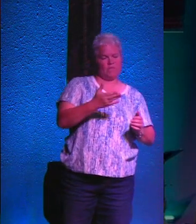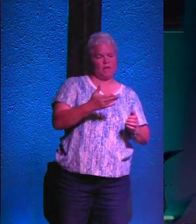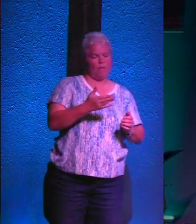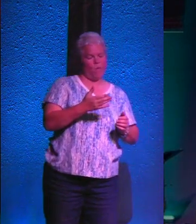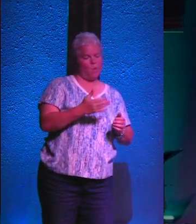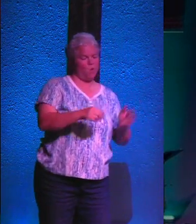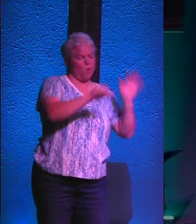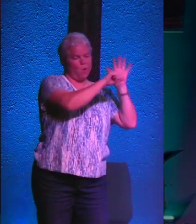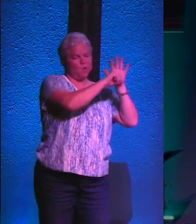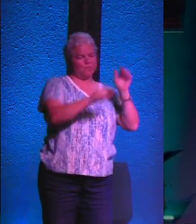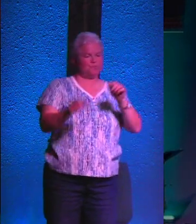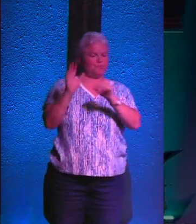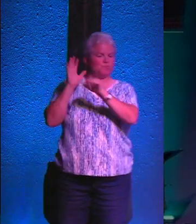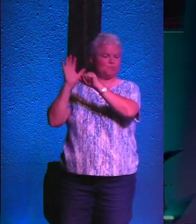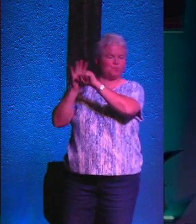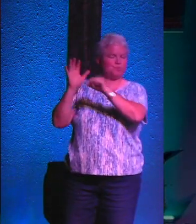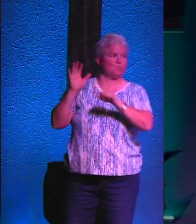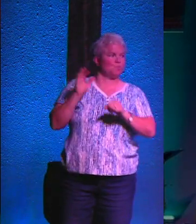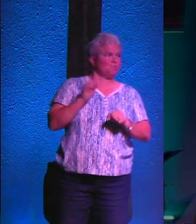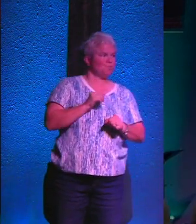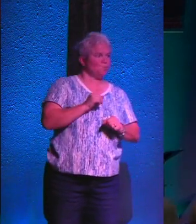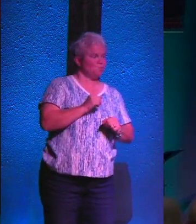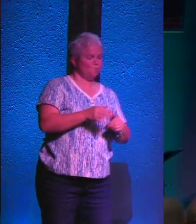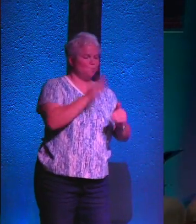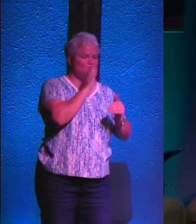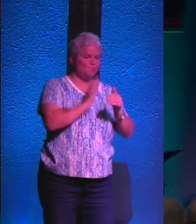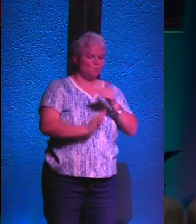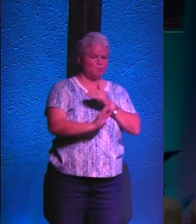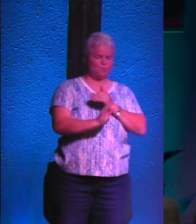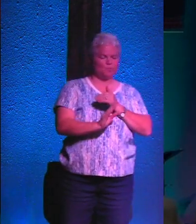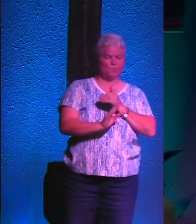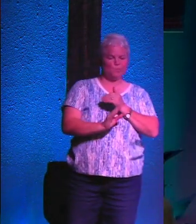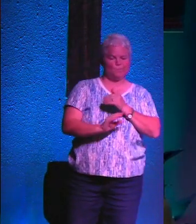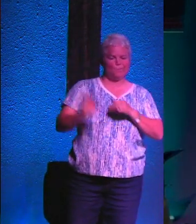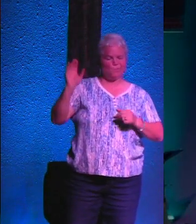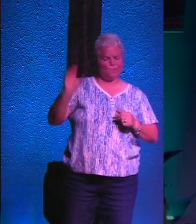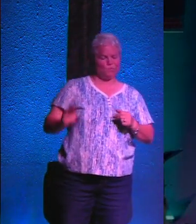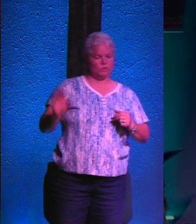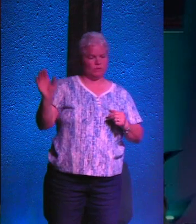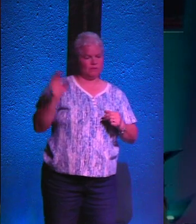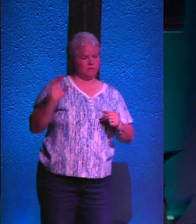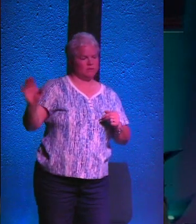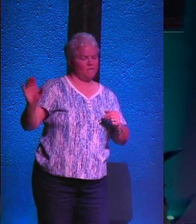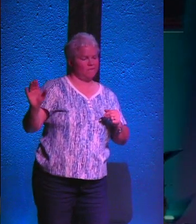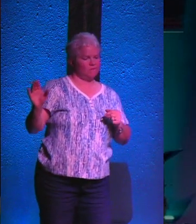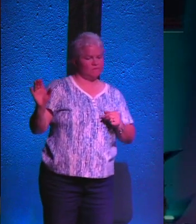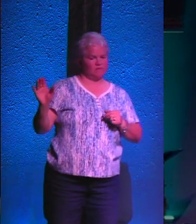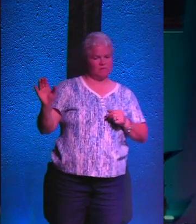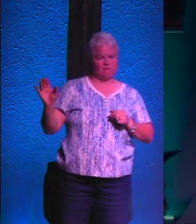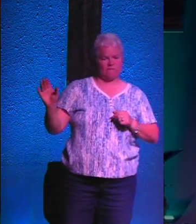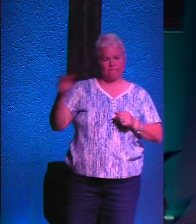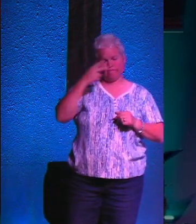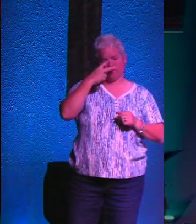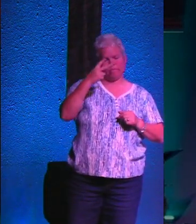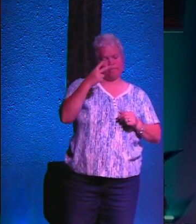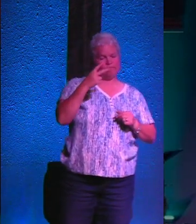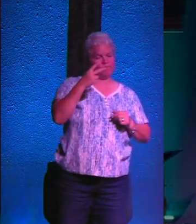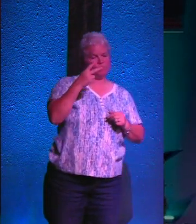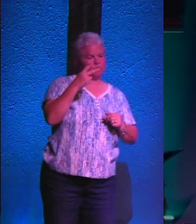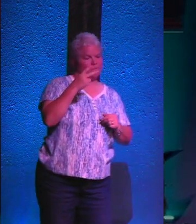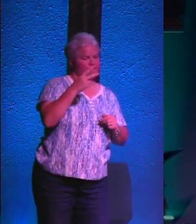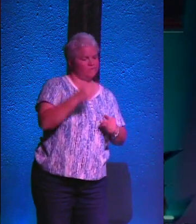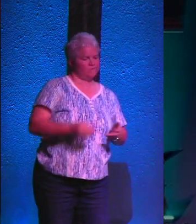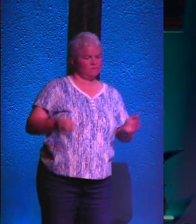for sacrificing yourself. The humility that you took to the cross has never and will never be